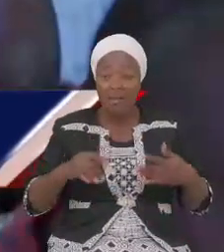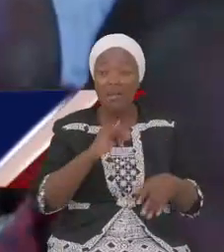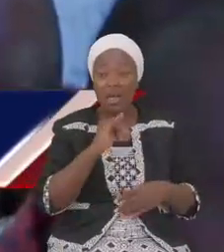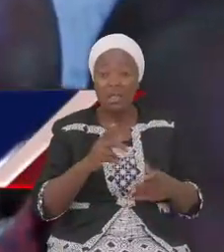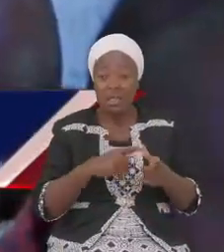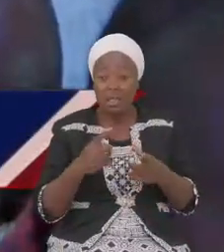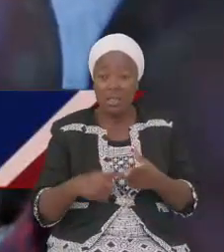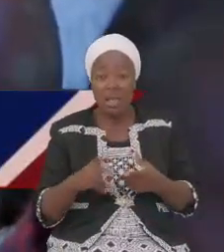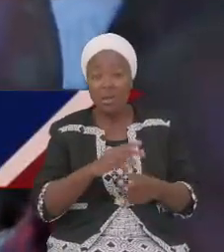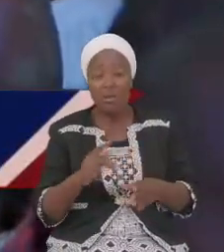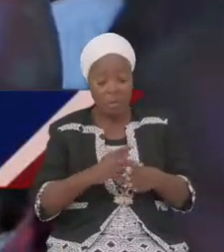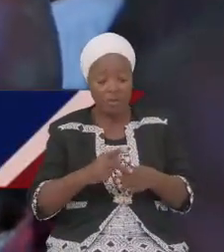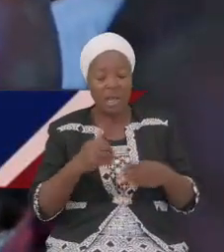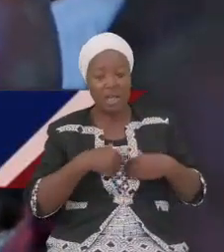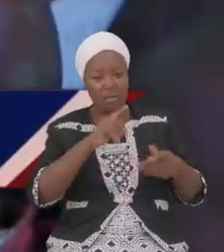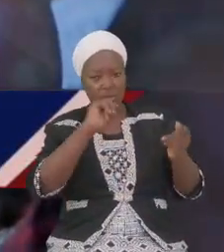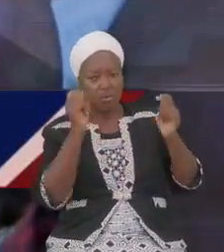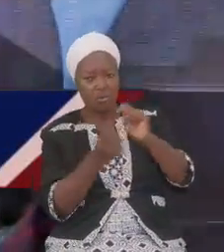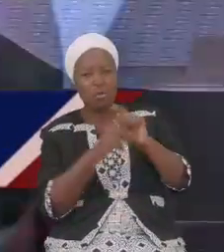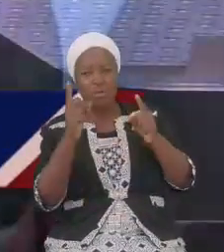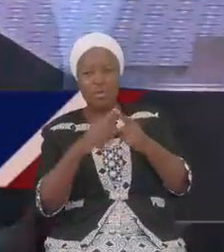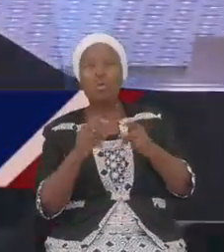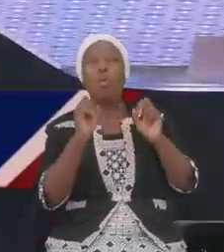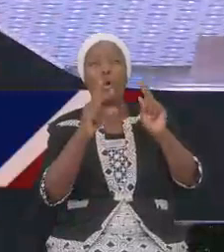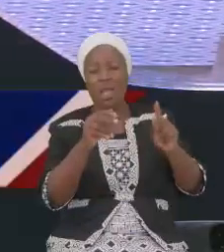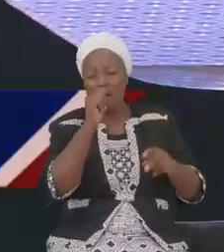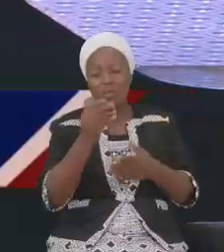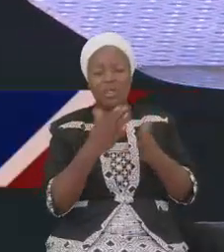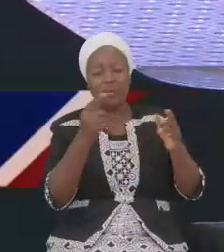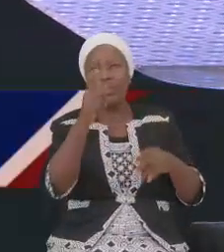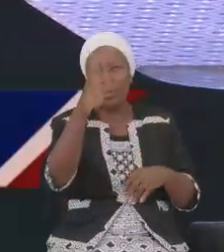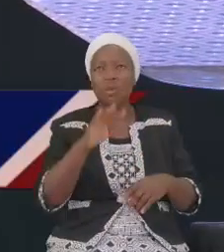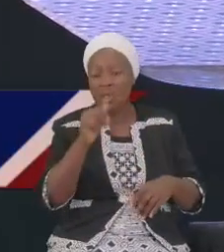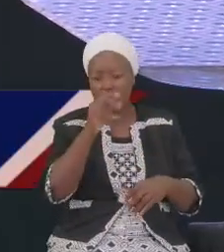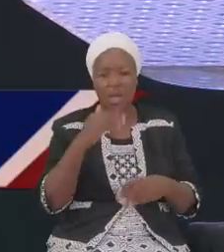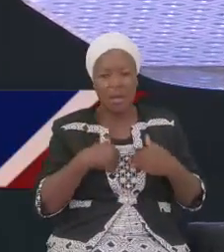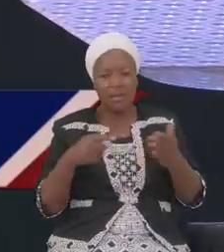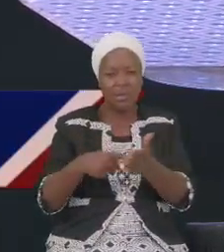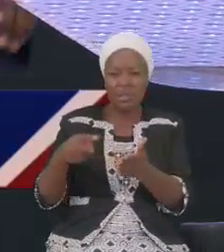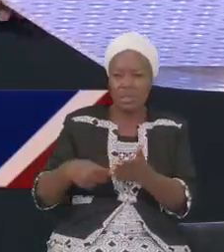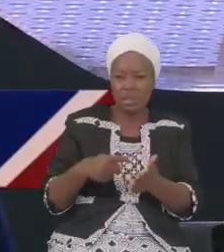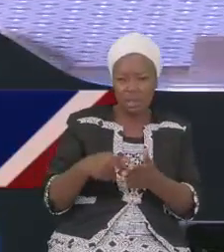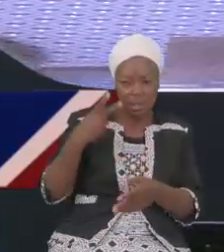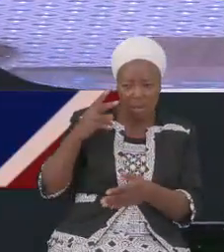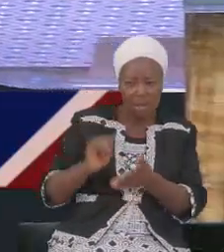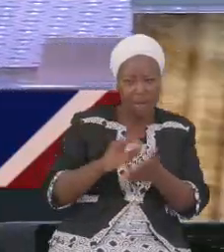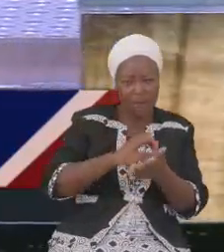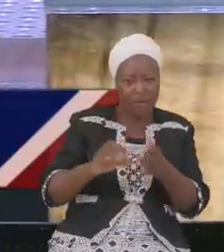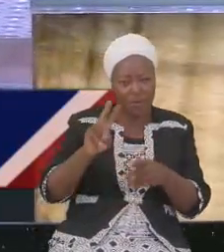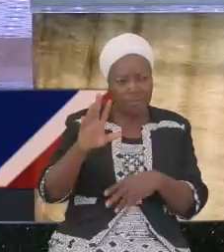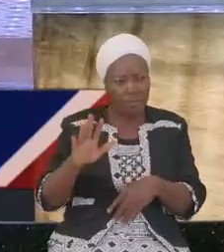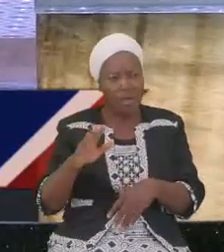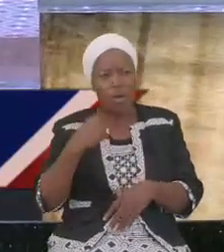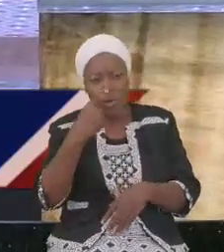has turned to, okay, I'm serving God, I should have this, I'm serving God, I should have that. Look at that verse 25.